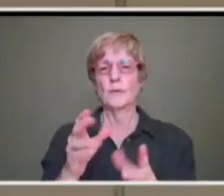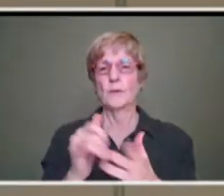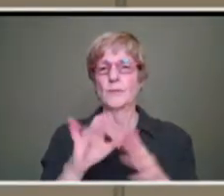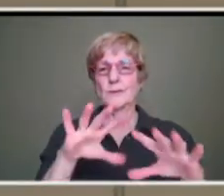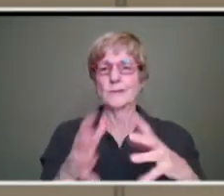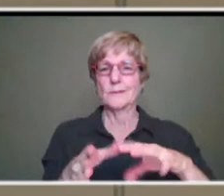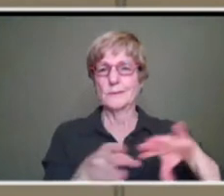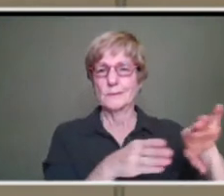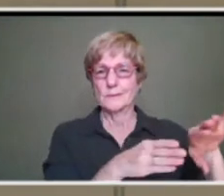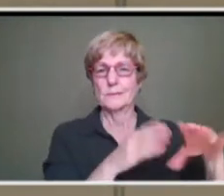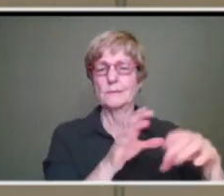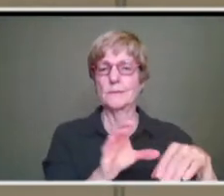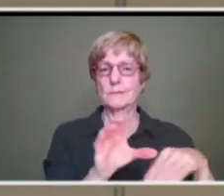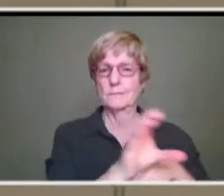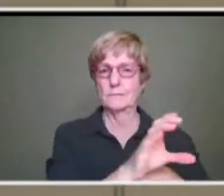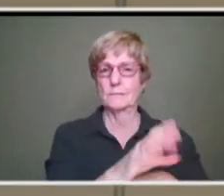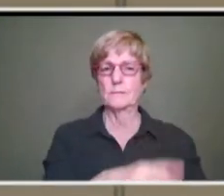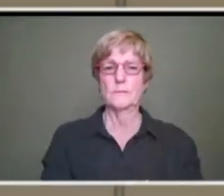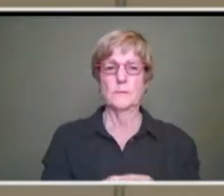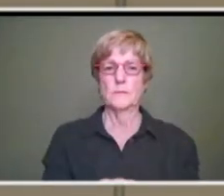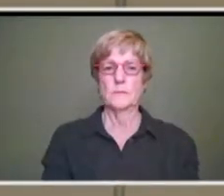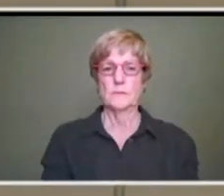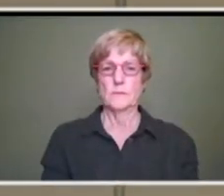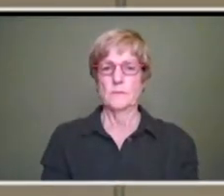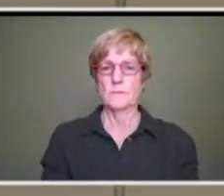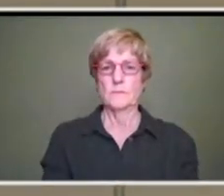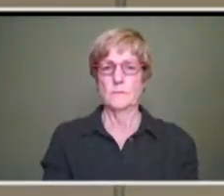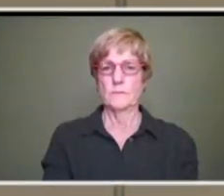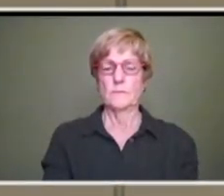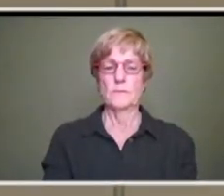two five sorry yeah